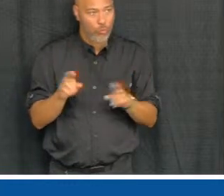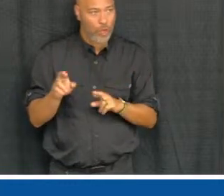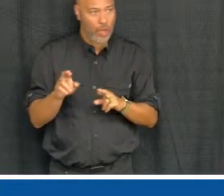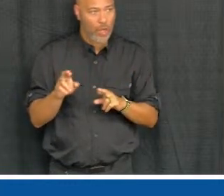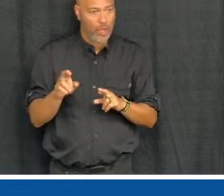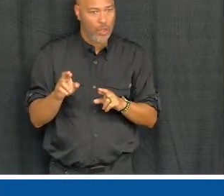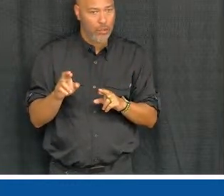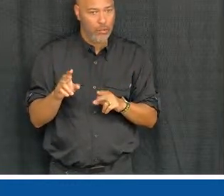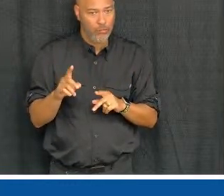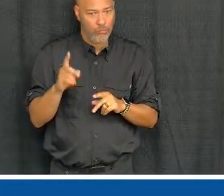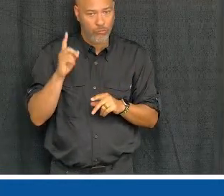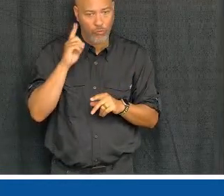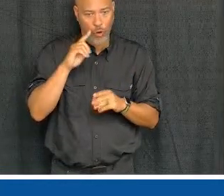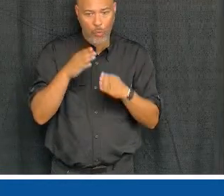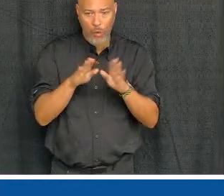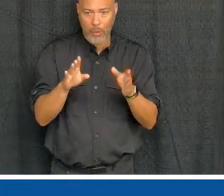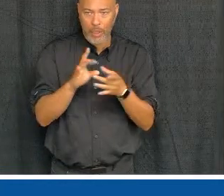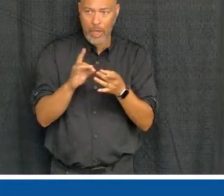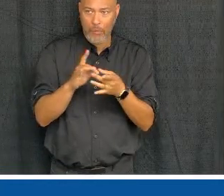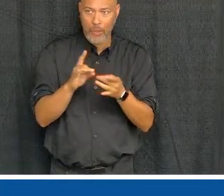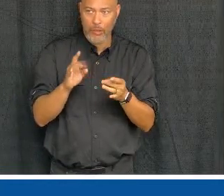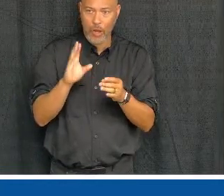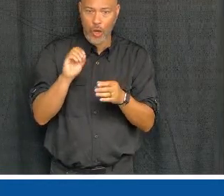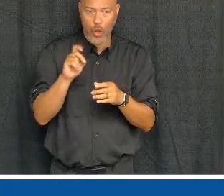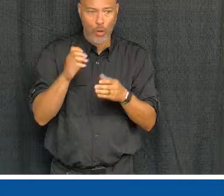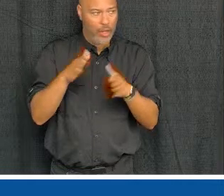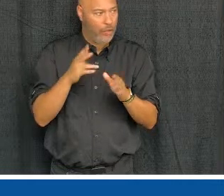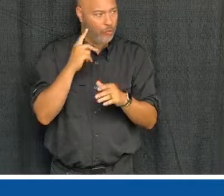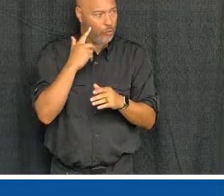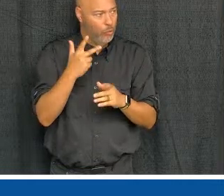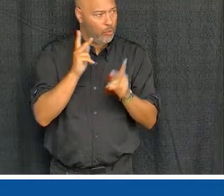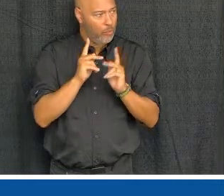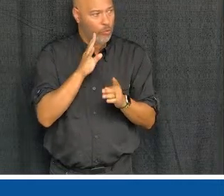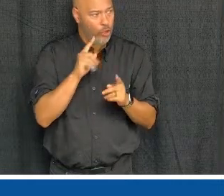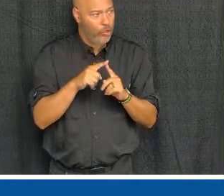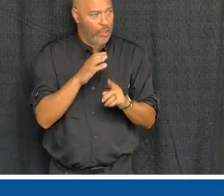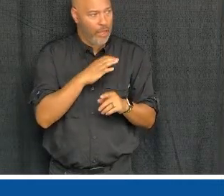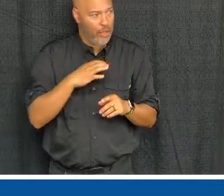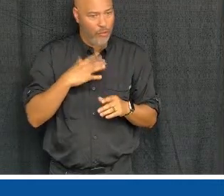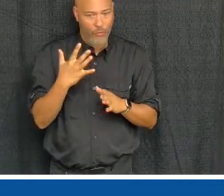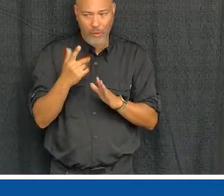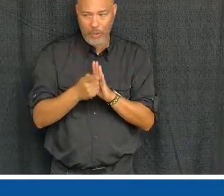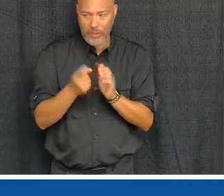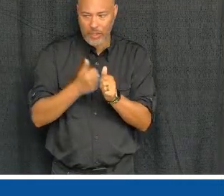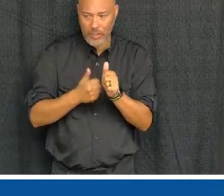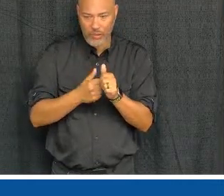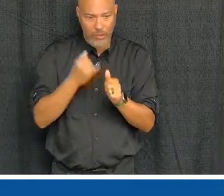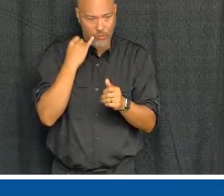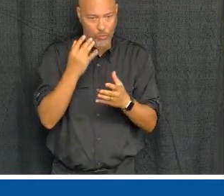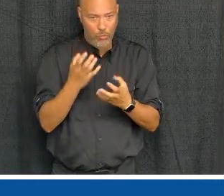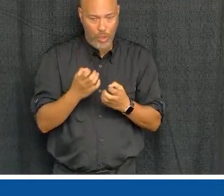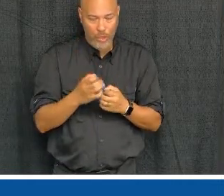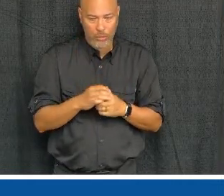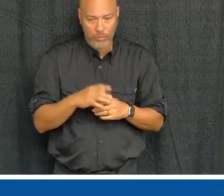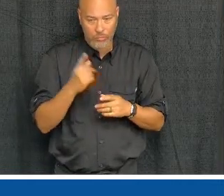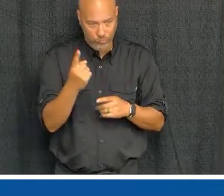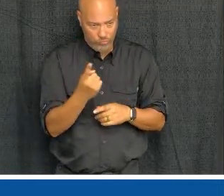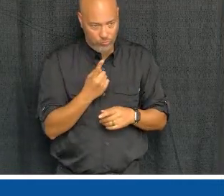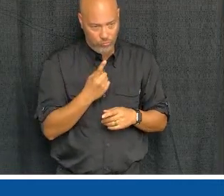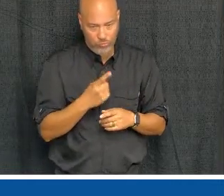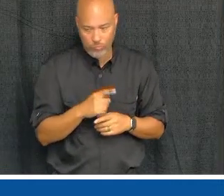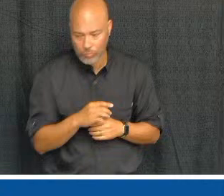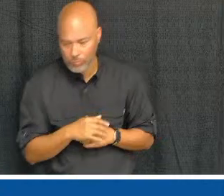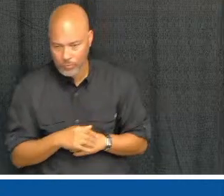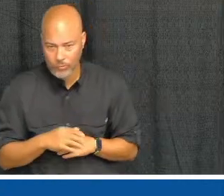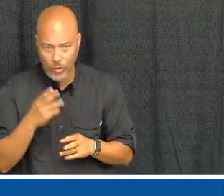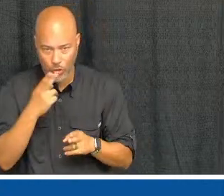for public comments. Our code allows 3 people to address the council in 5 minutes each. If you would, come to the well,